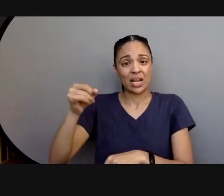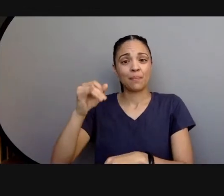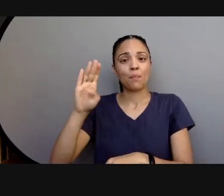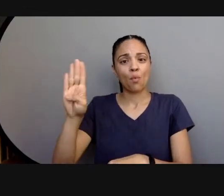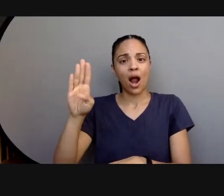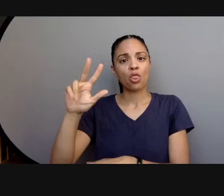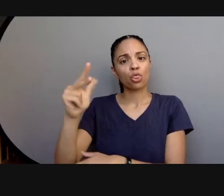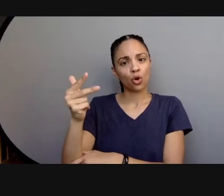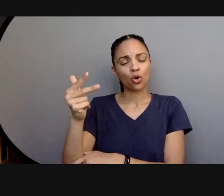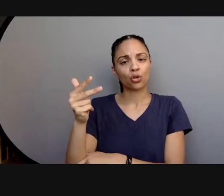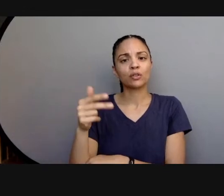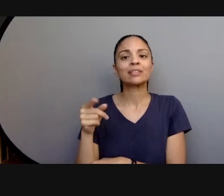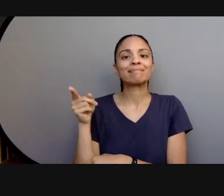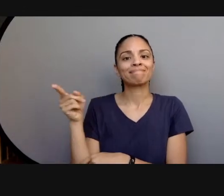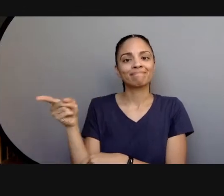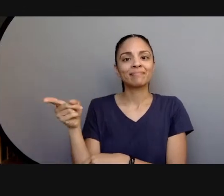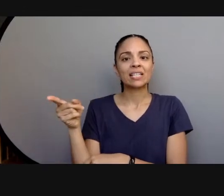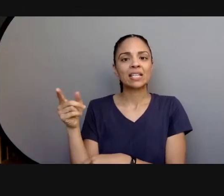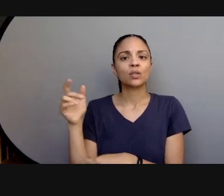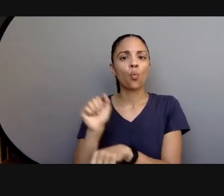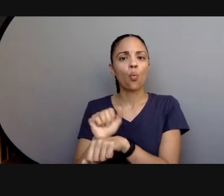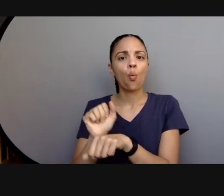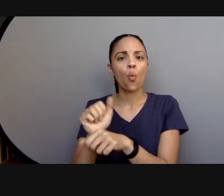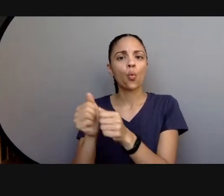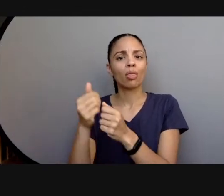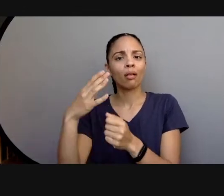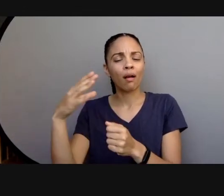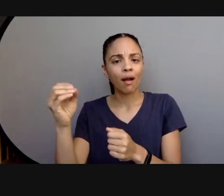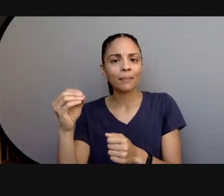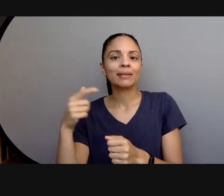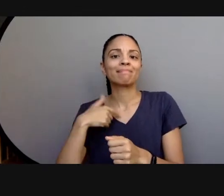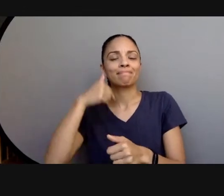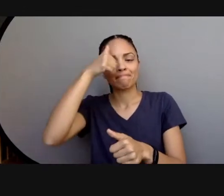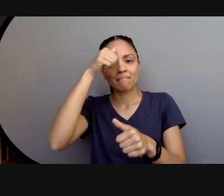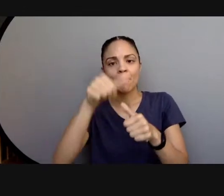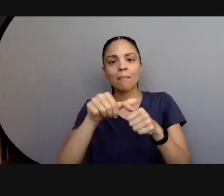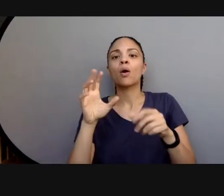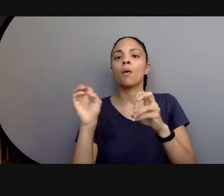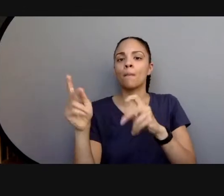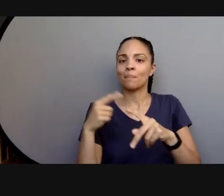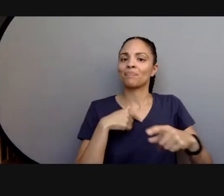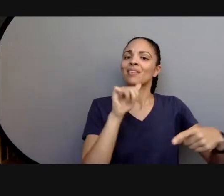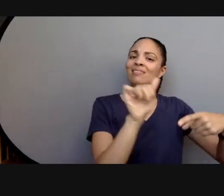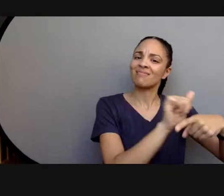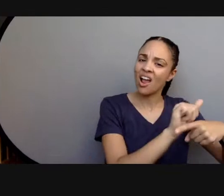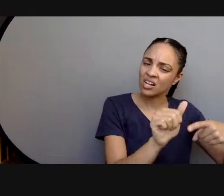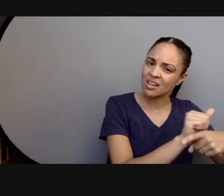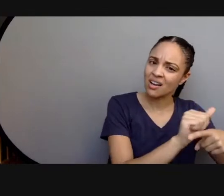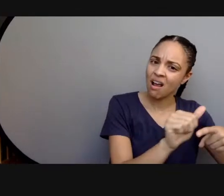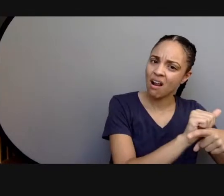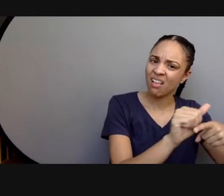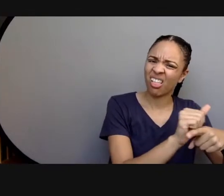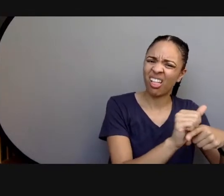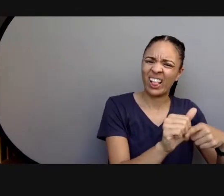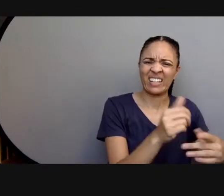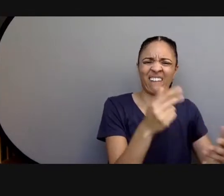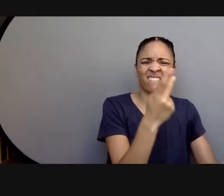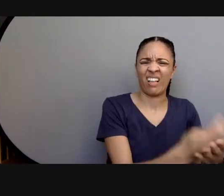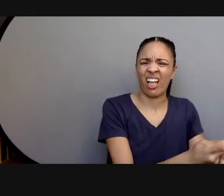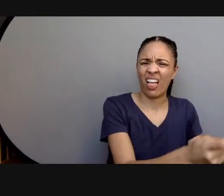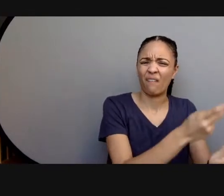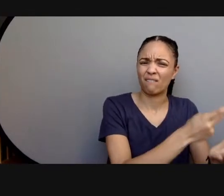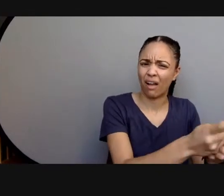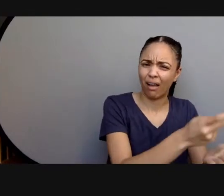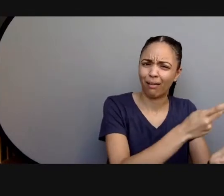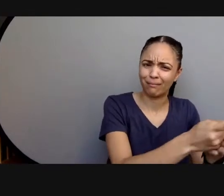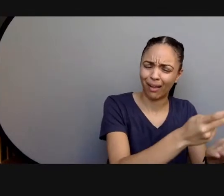Mermaid. So right after all those auditions came and failed, I get a call saying, hey, we think you're